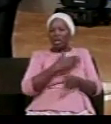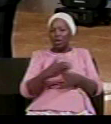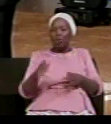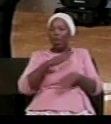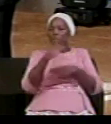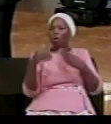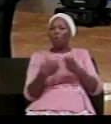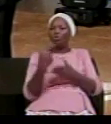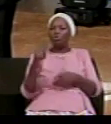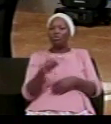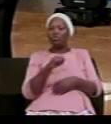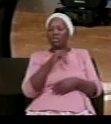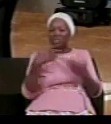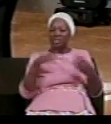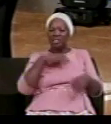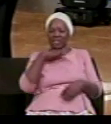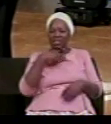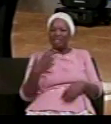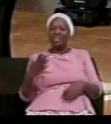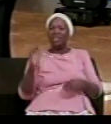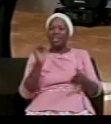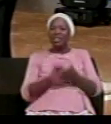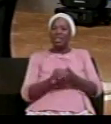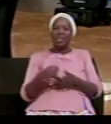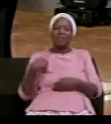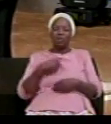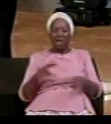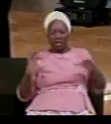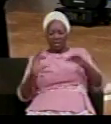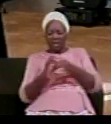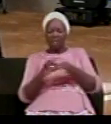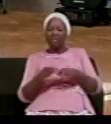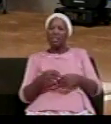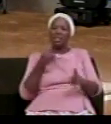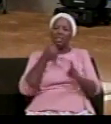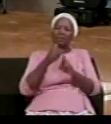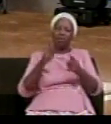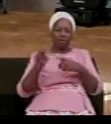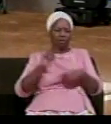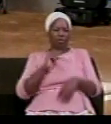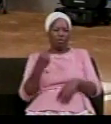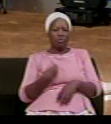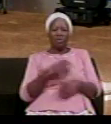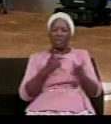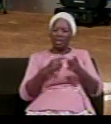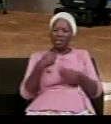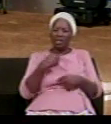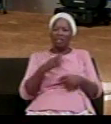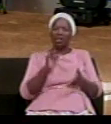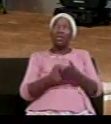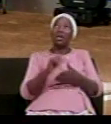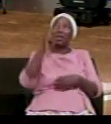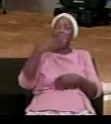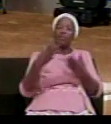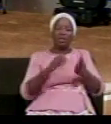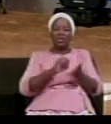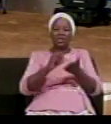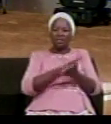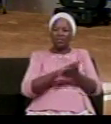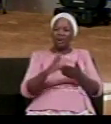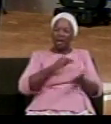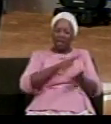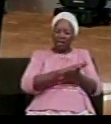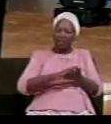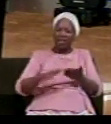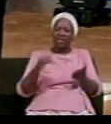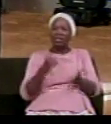and everything that will attach itself unto us. It said that he might sanctify and cleanse